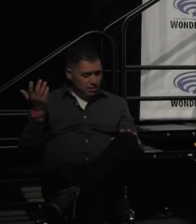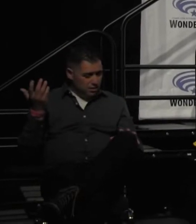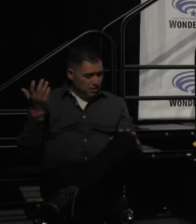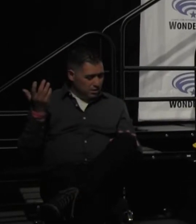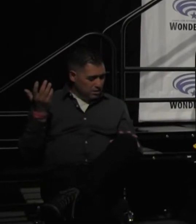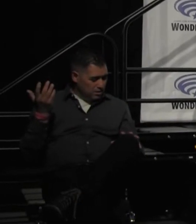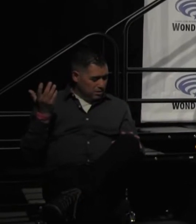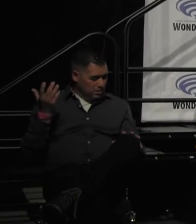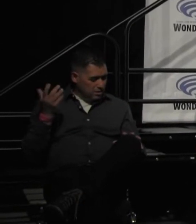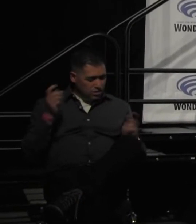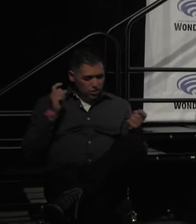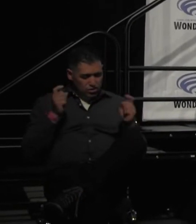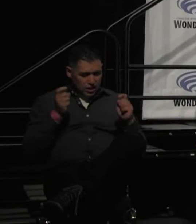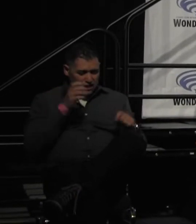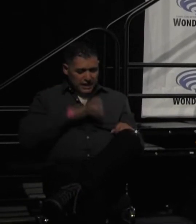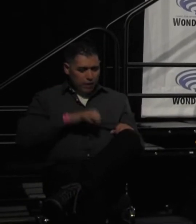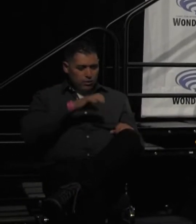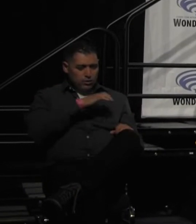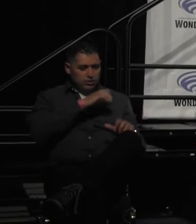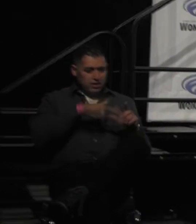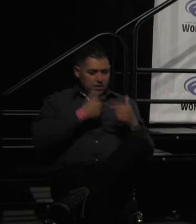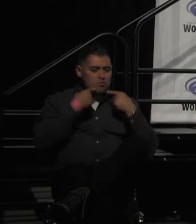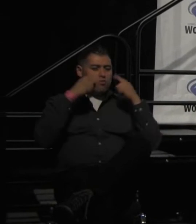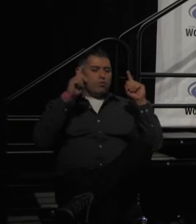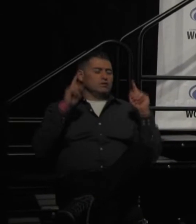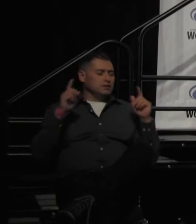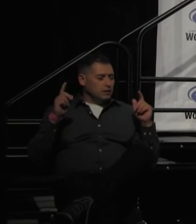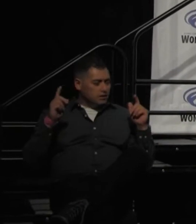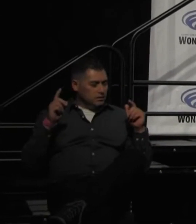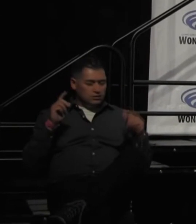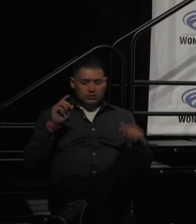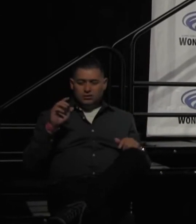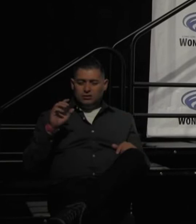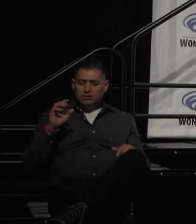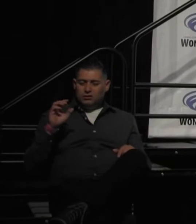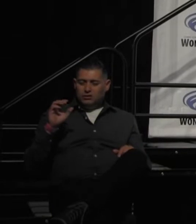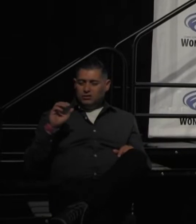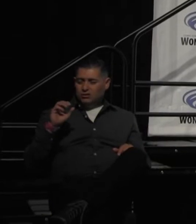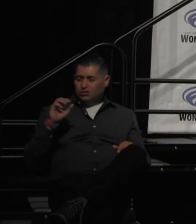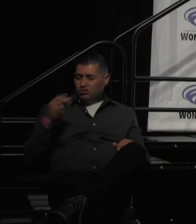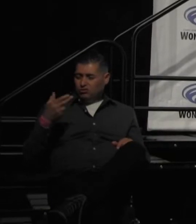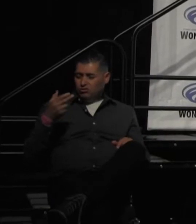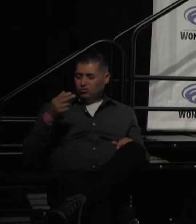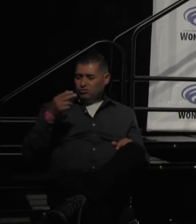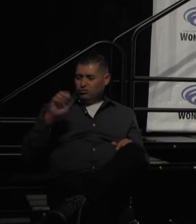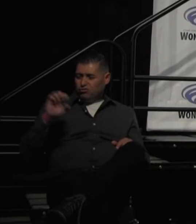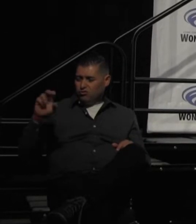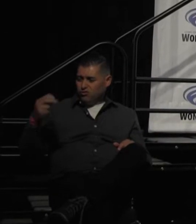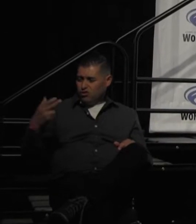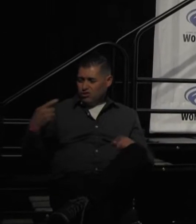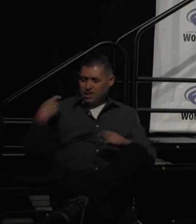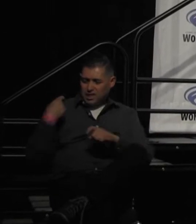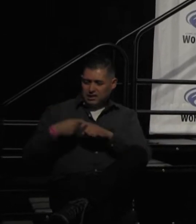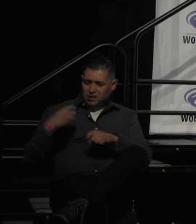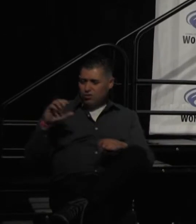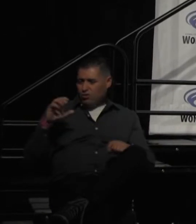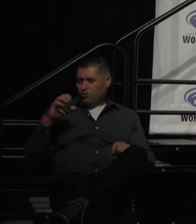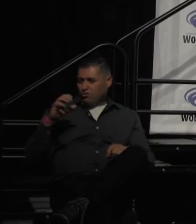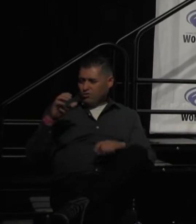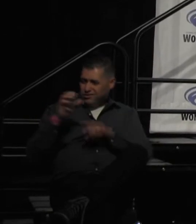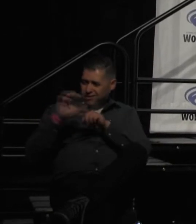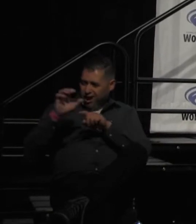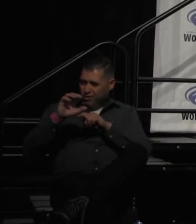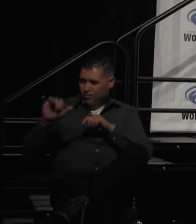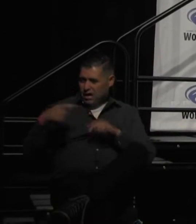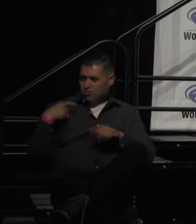when we switched to those characters, and all of a sudden. And that's when Cheech is driving the car. You know, he's the Latino, the Chicano,